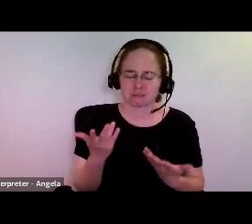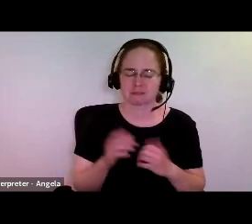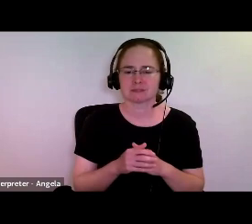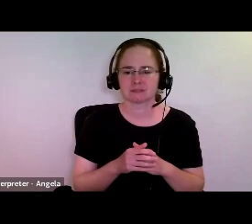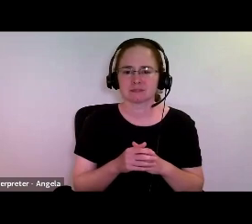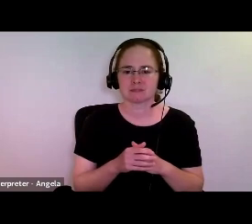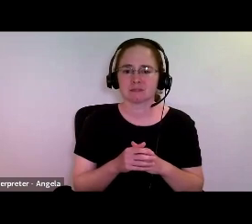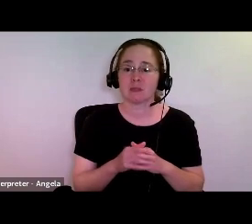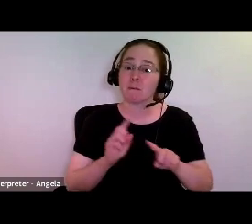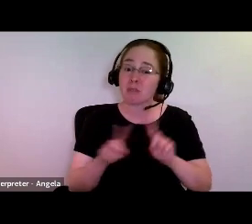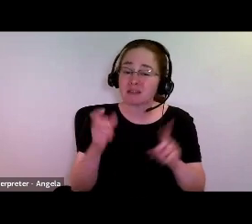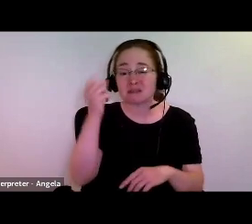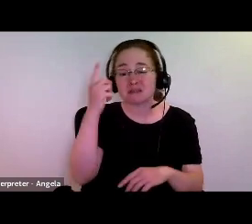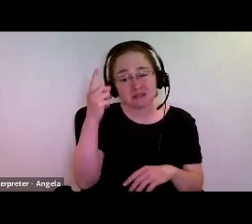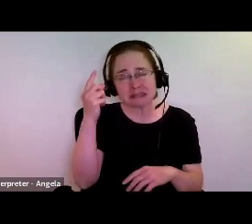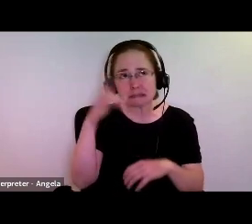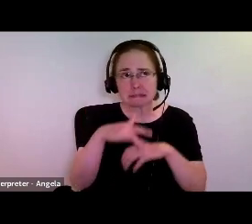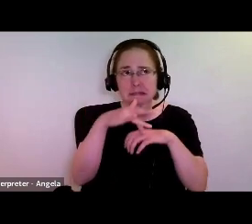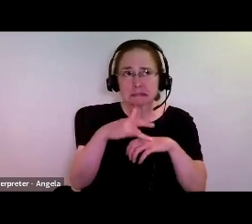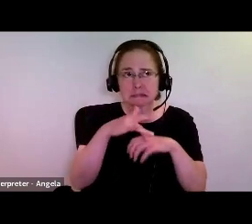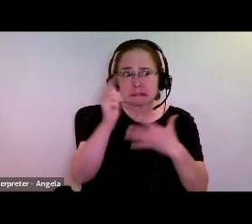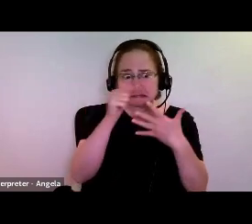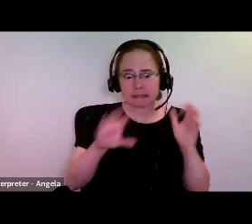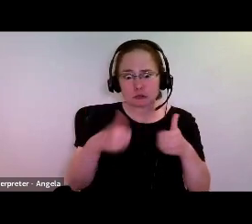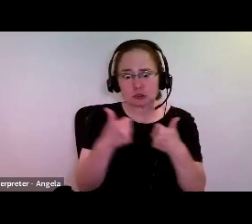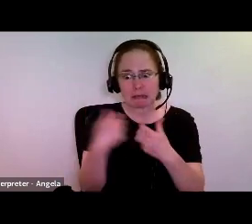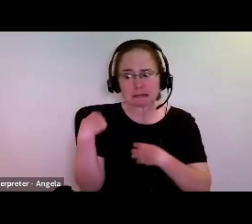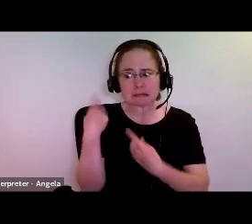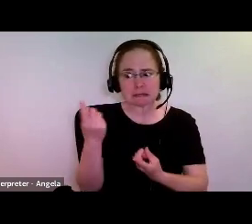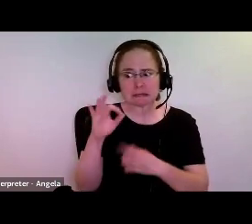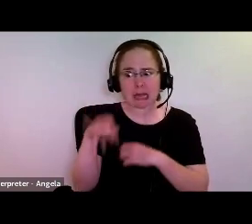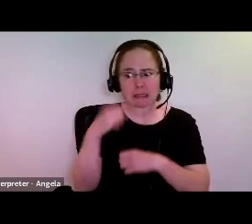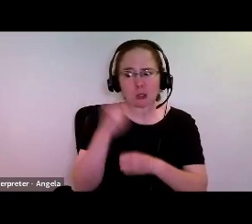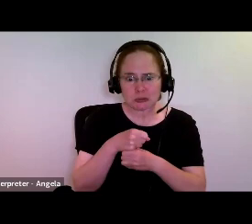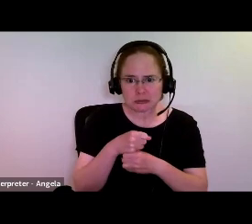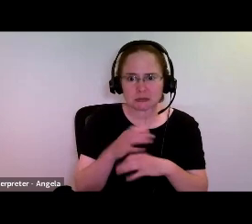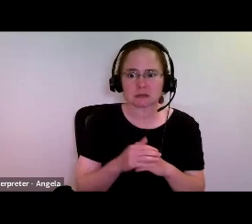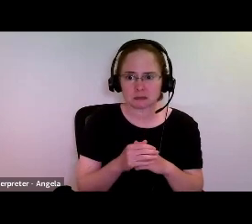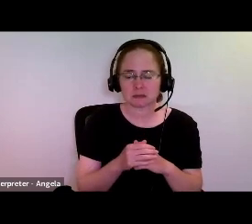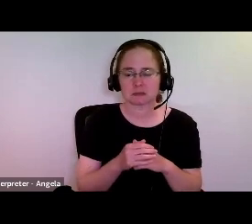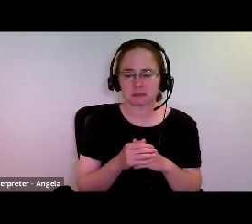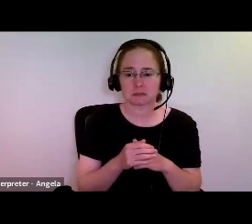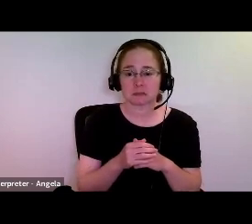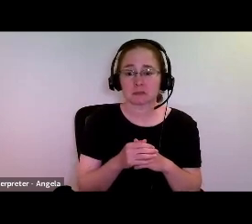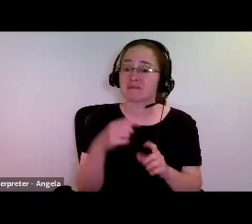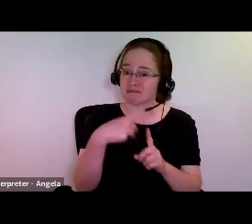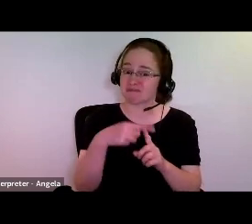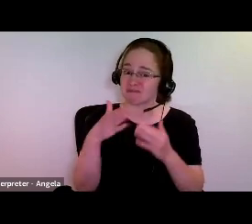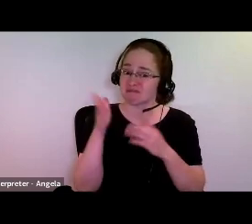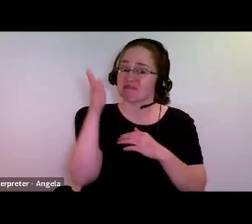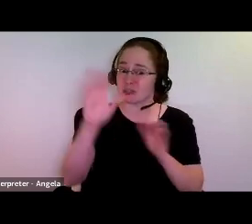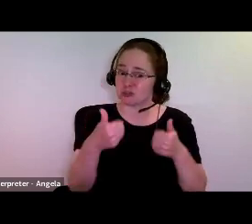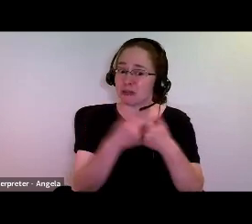do think about all the challenges that we have had in the past years and all the challenges that are to come.